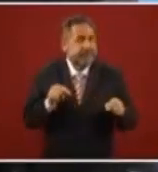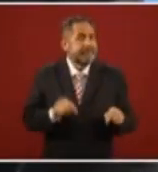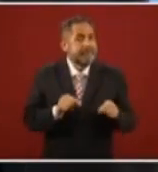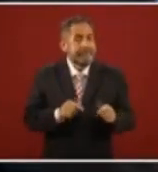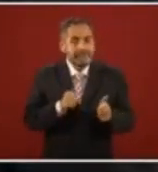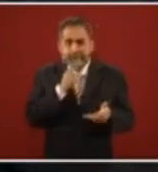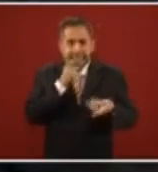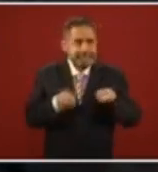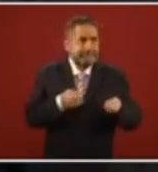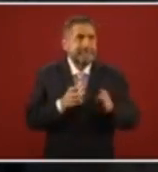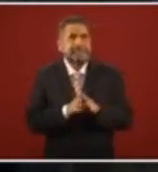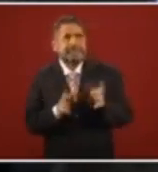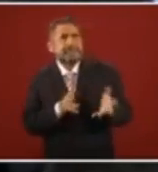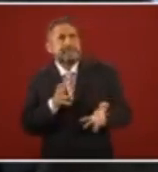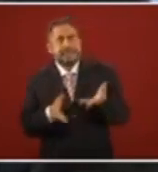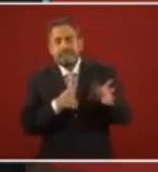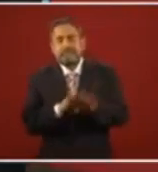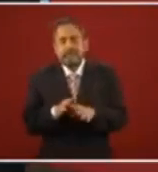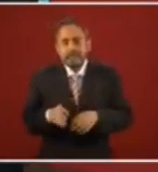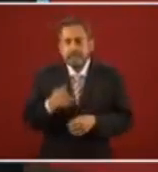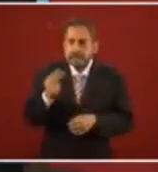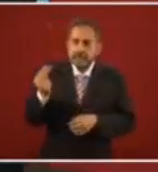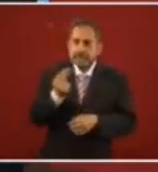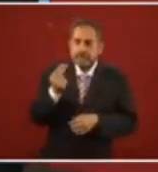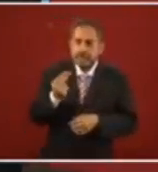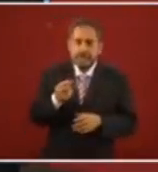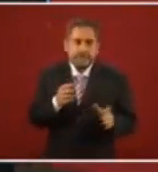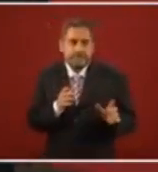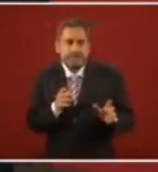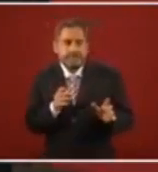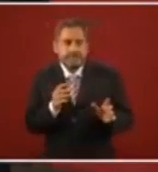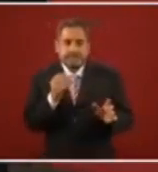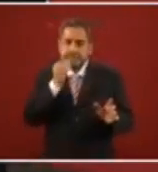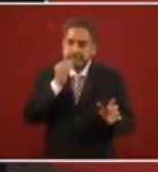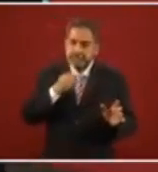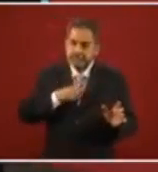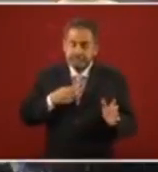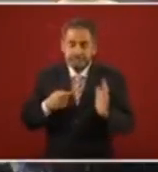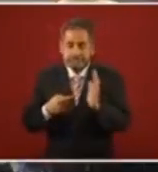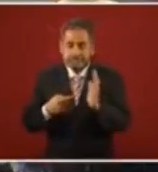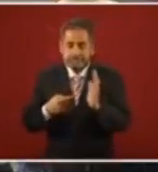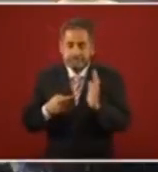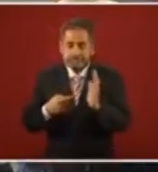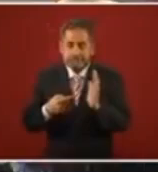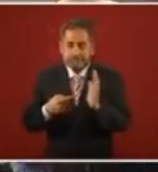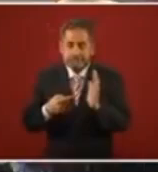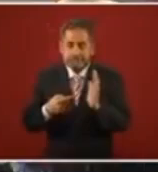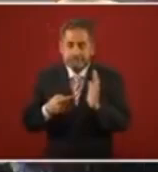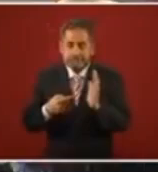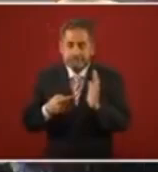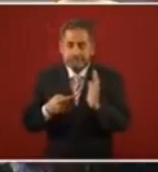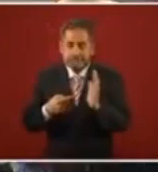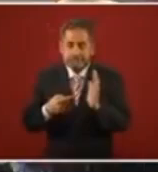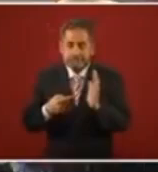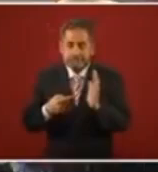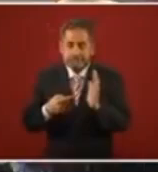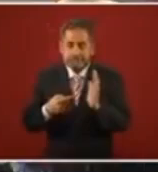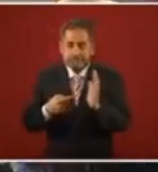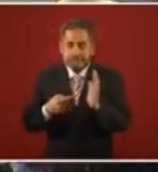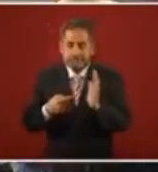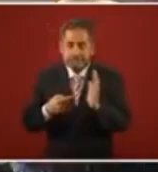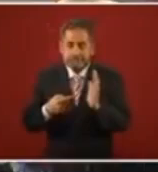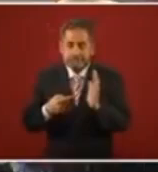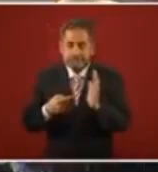que... ...de manera controlada... ...prenderle... ...fuego... ...a esa toma... ...and so then... ...what we have to